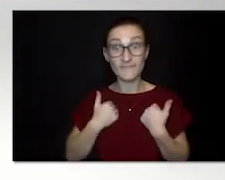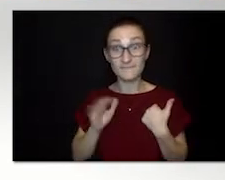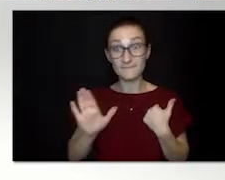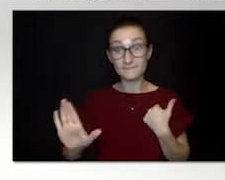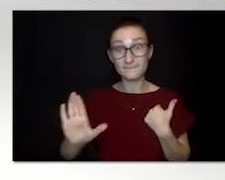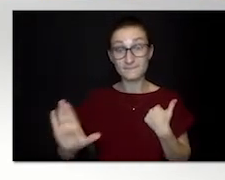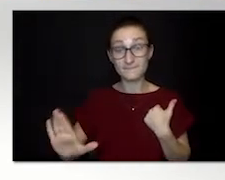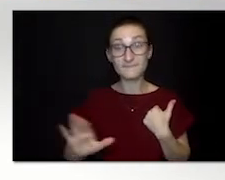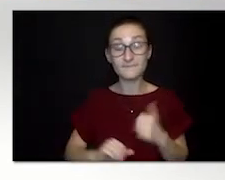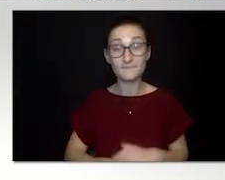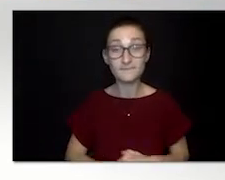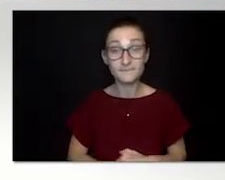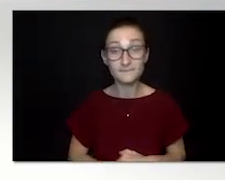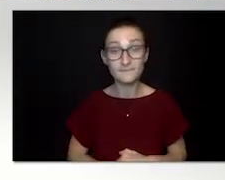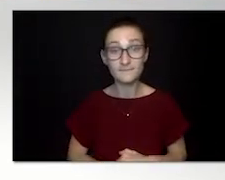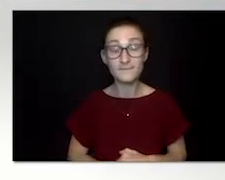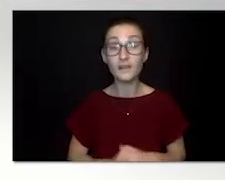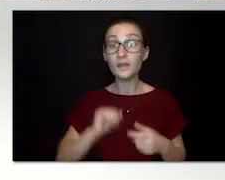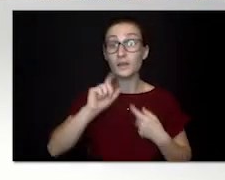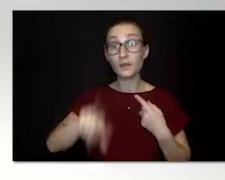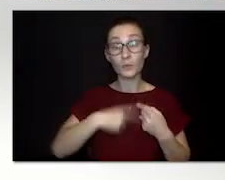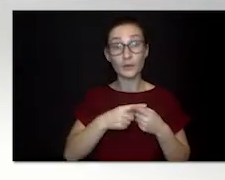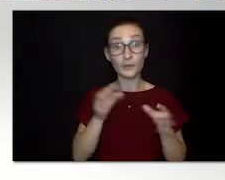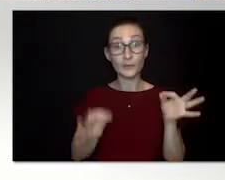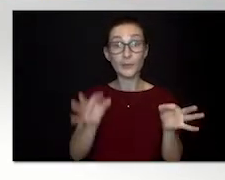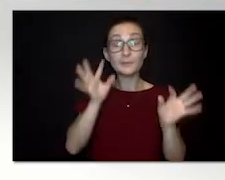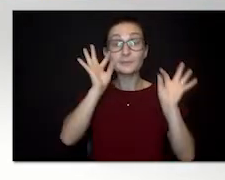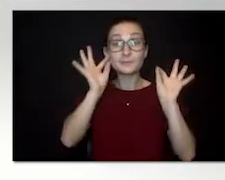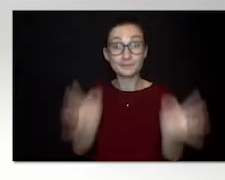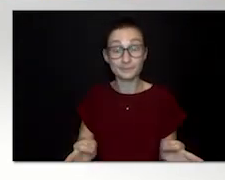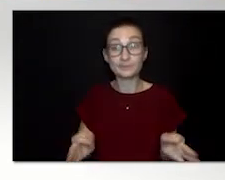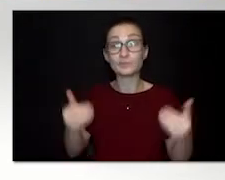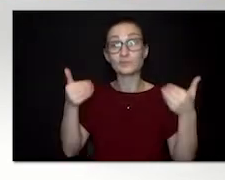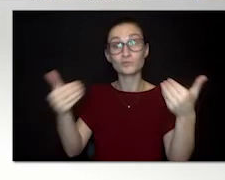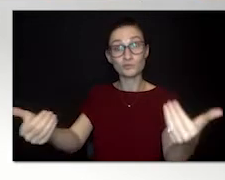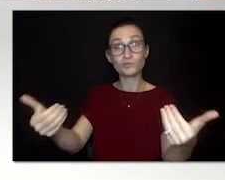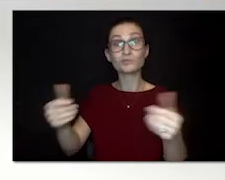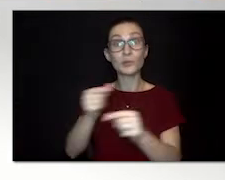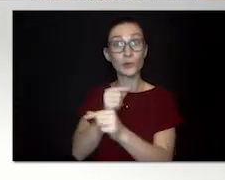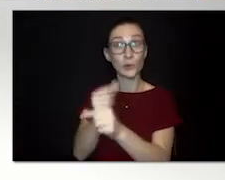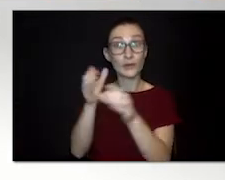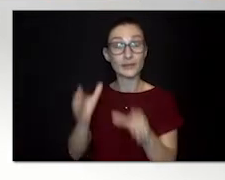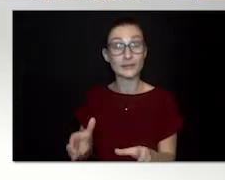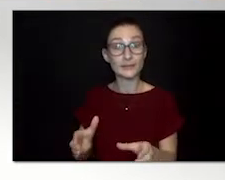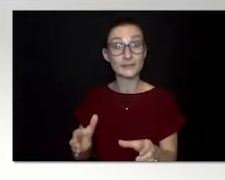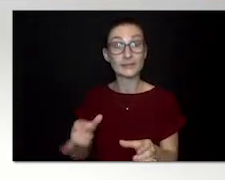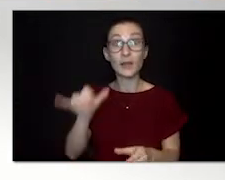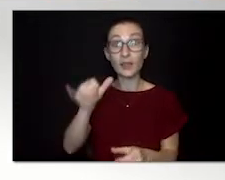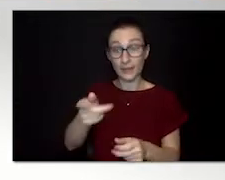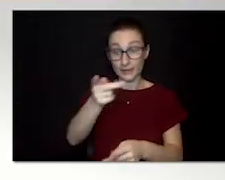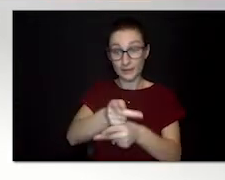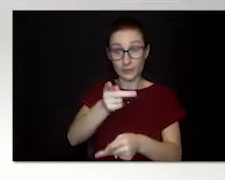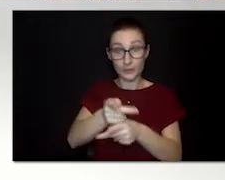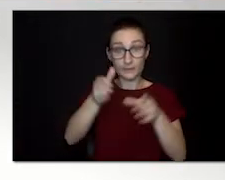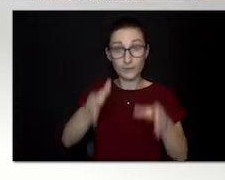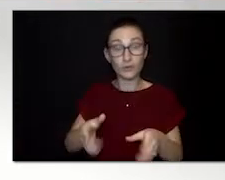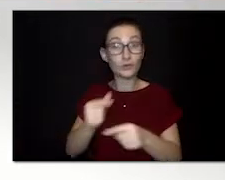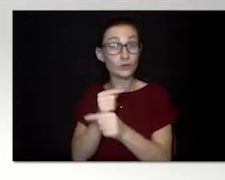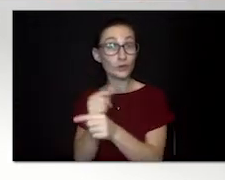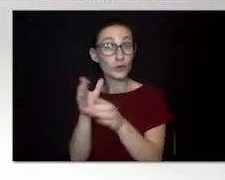ward. That's because once a court grants guardianship, there are going to be additional requirements that the